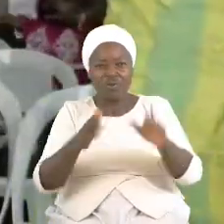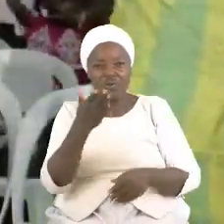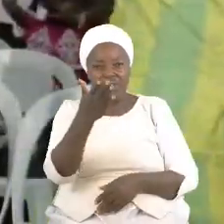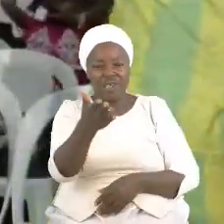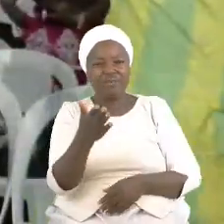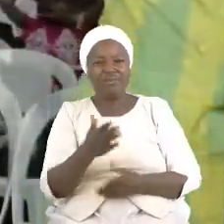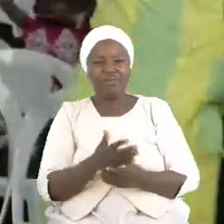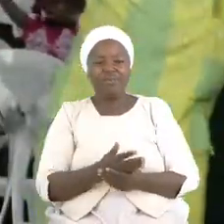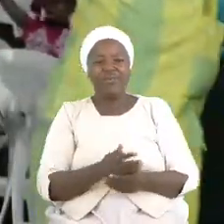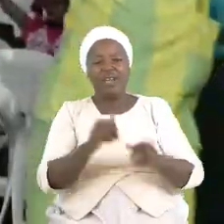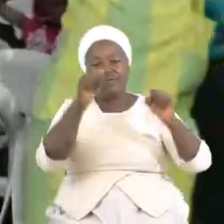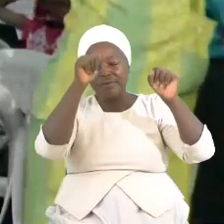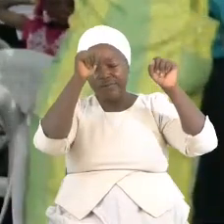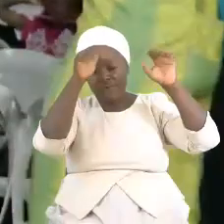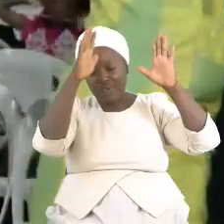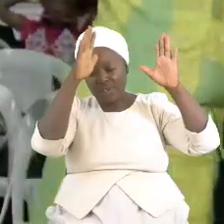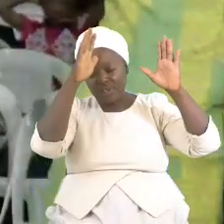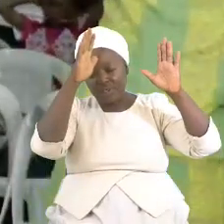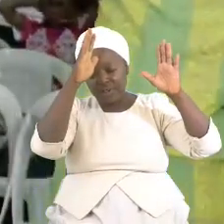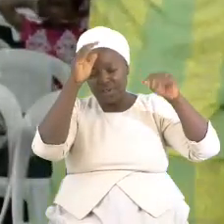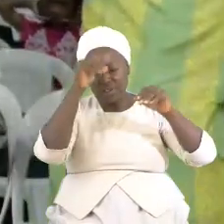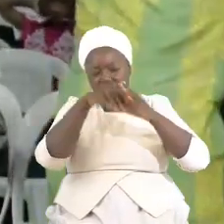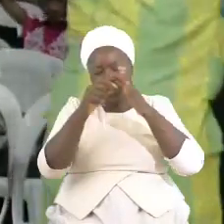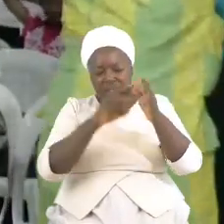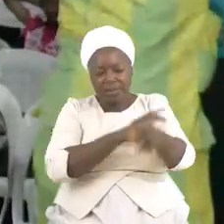Amen. Father, in the mighty name of